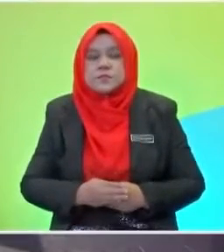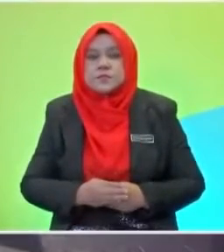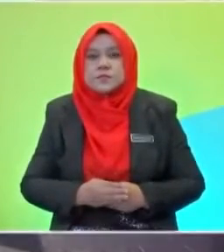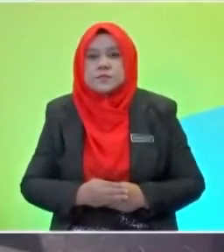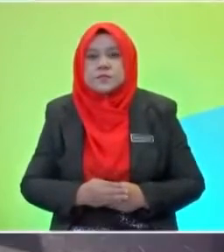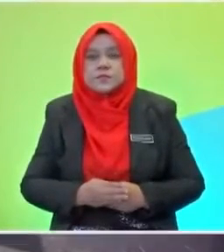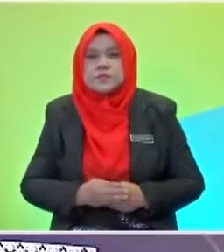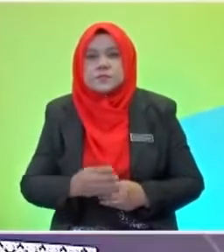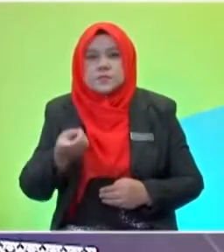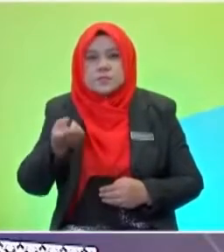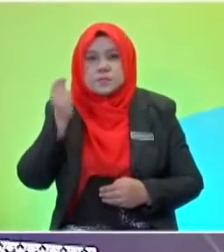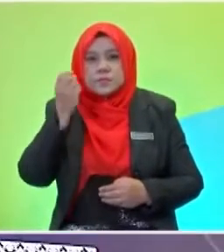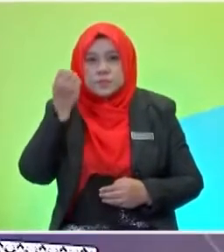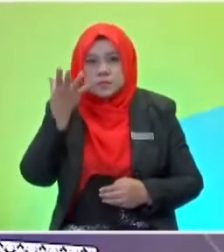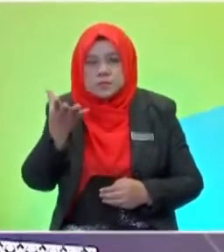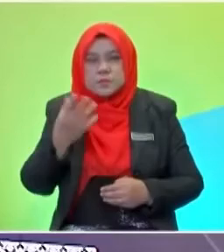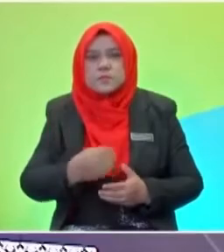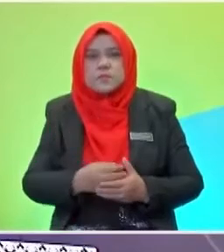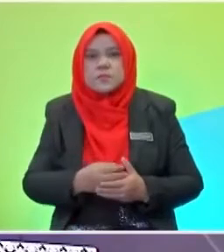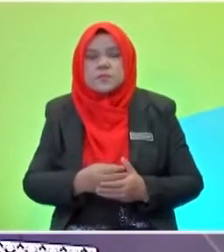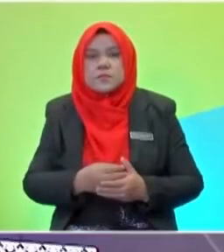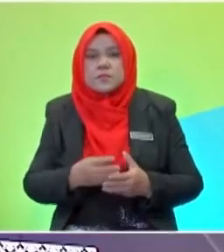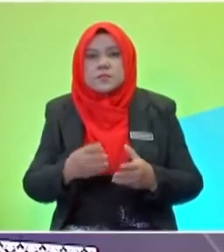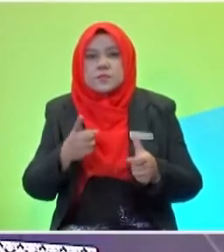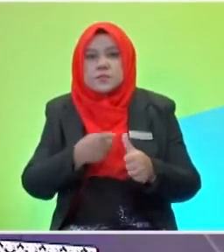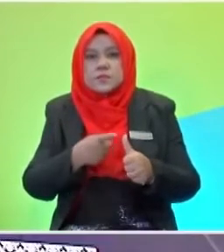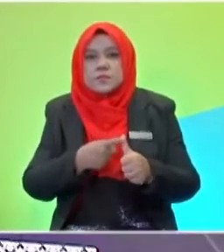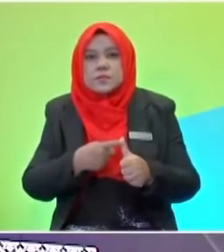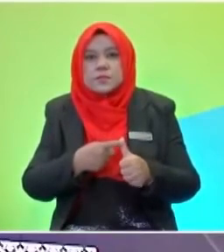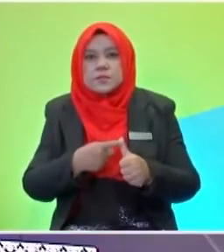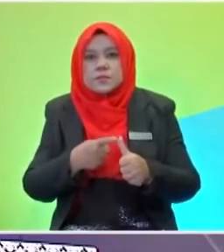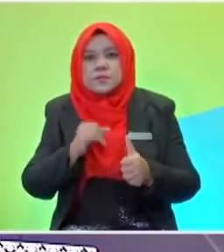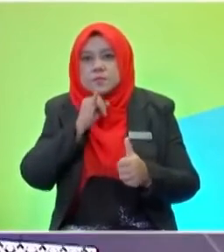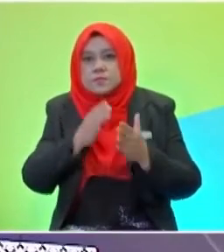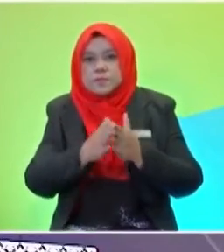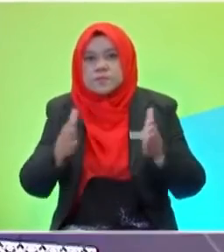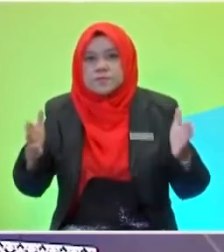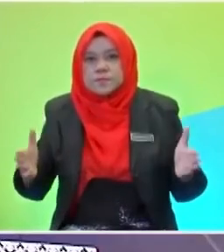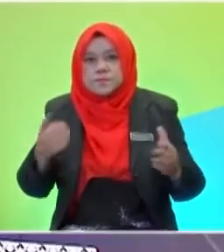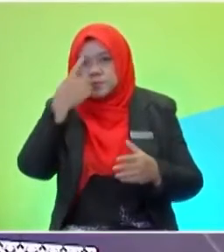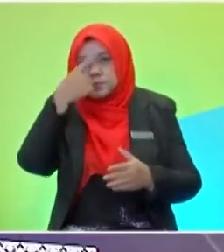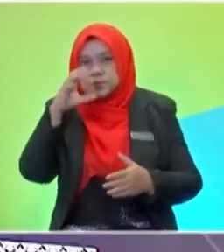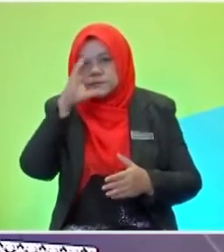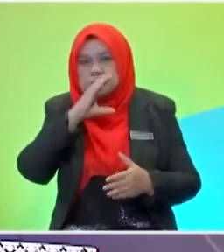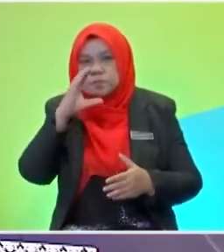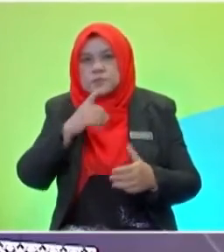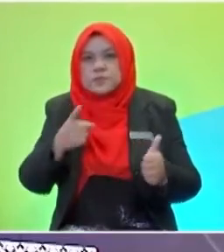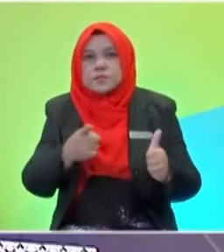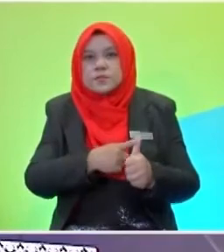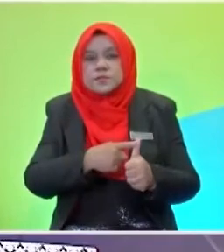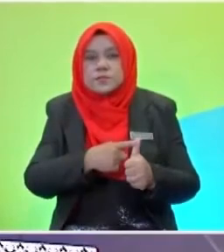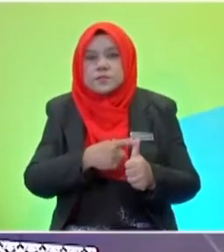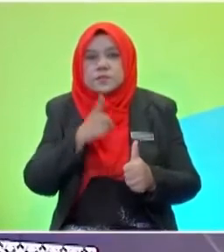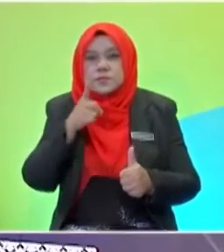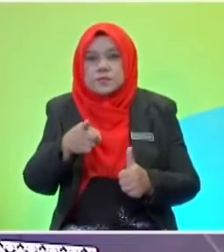144. Okay. Okay, as I said just now, in division, the first number is the biggest number. To find the answer for the first number,